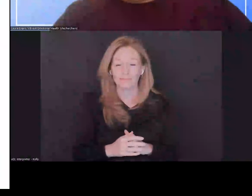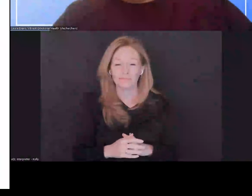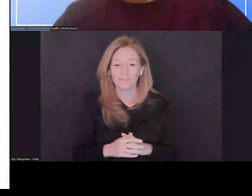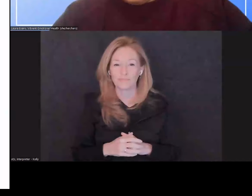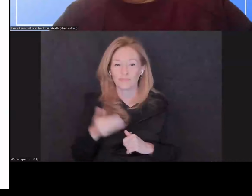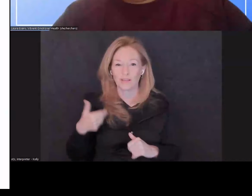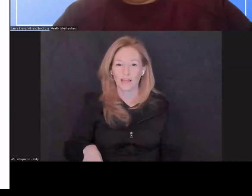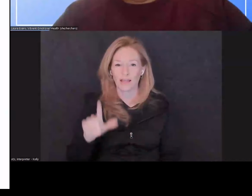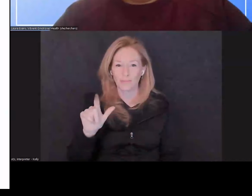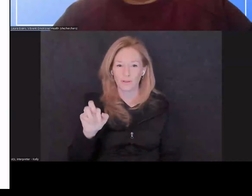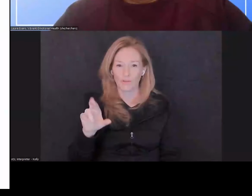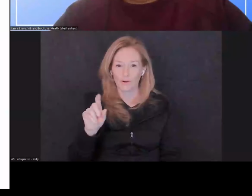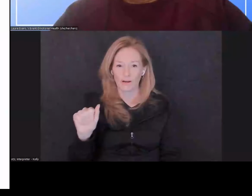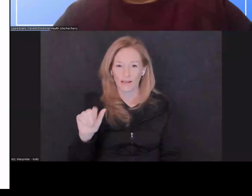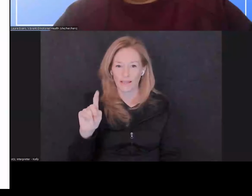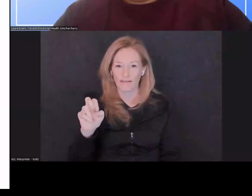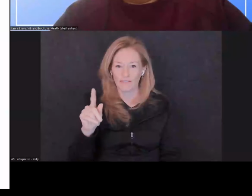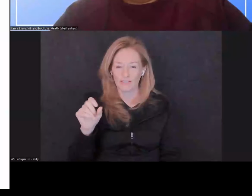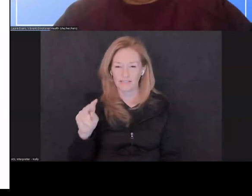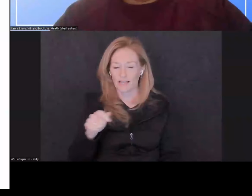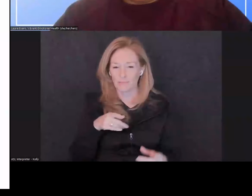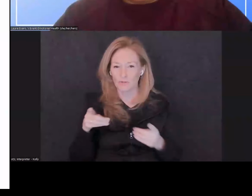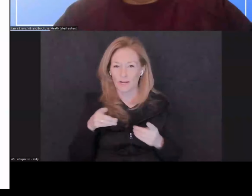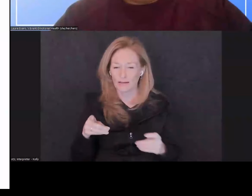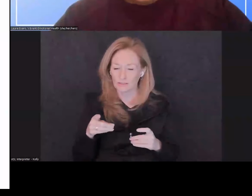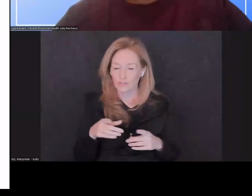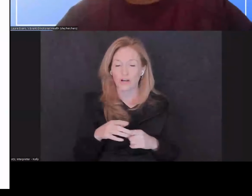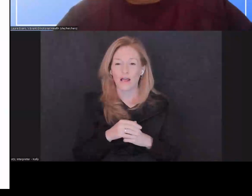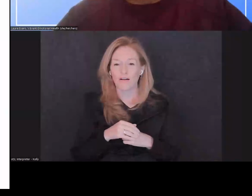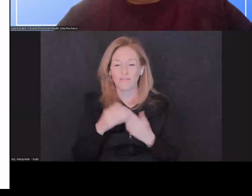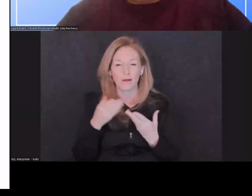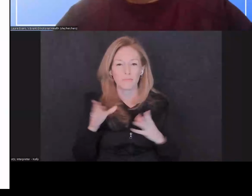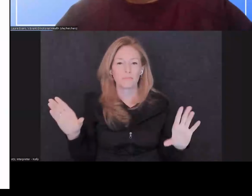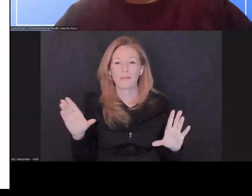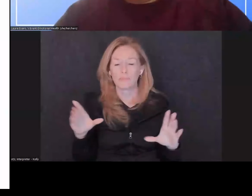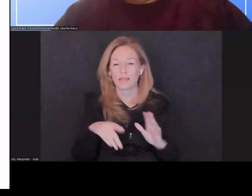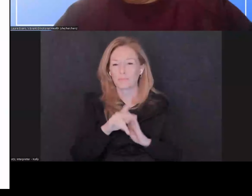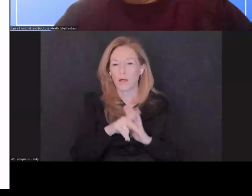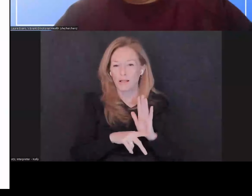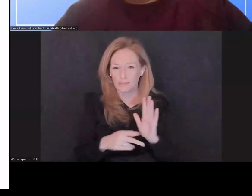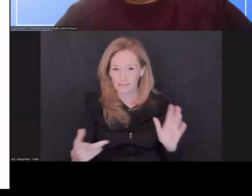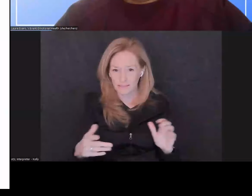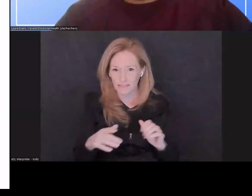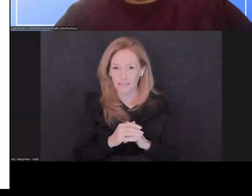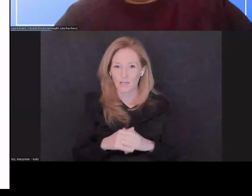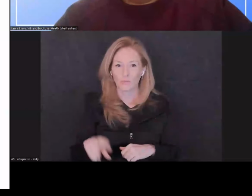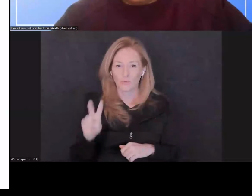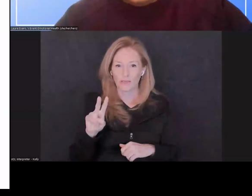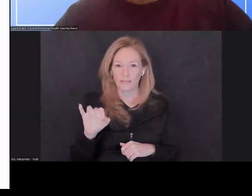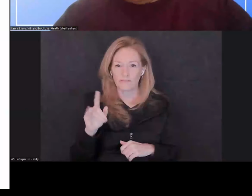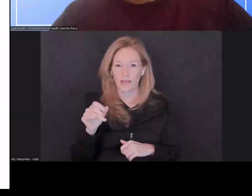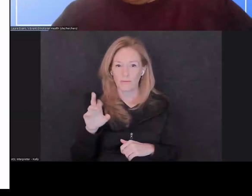My name is Laura Evans. I'm the Director of Public Policy with Vibrant Emotional Health. Vibrant, in addition to providing direct